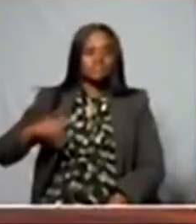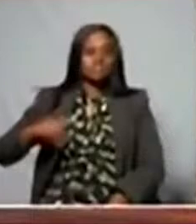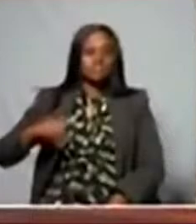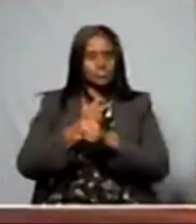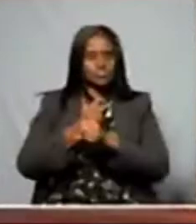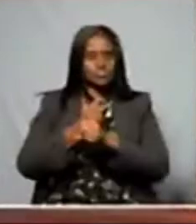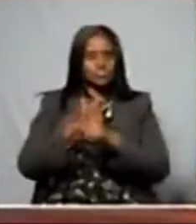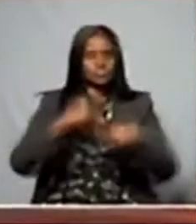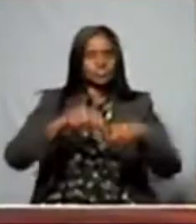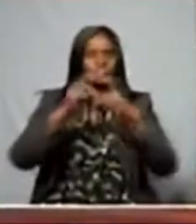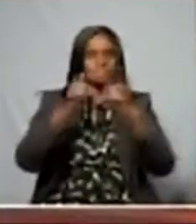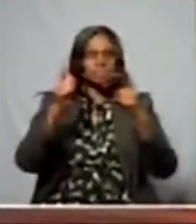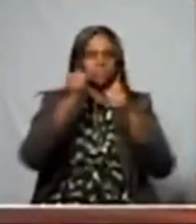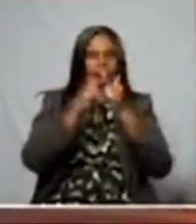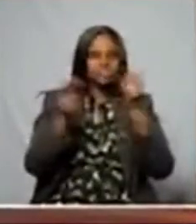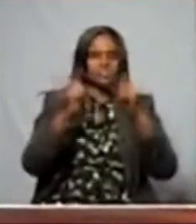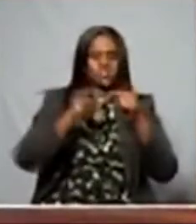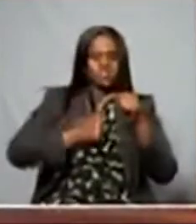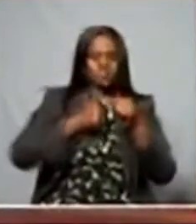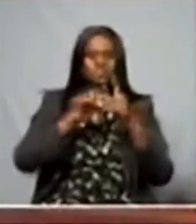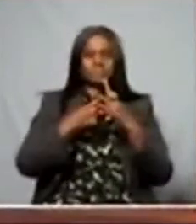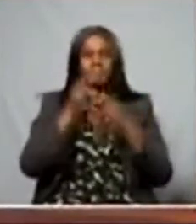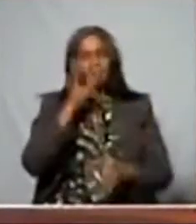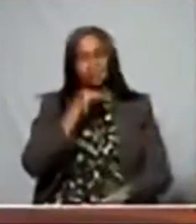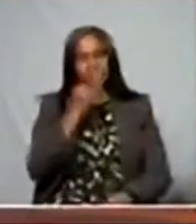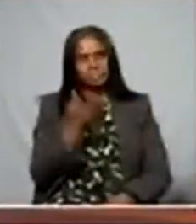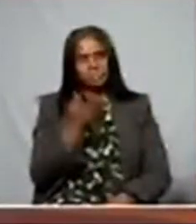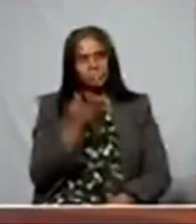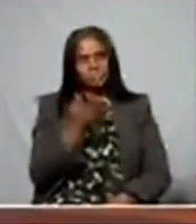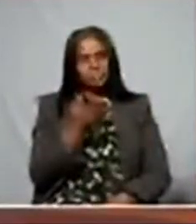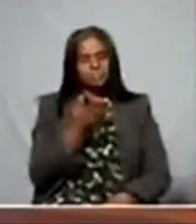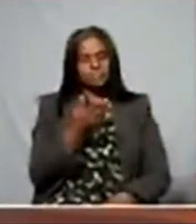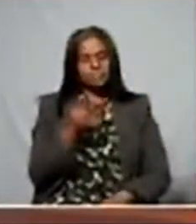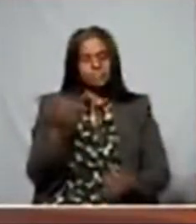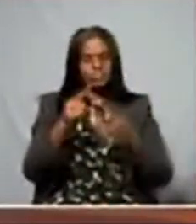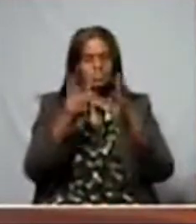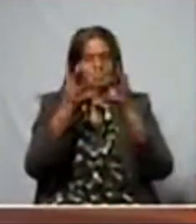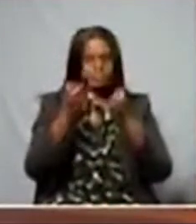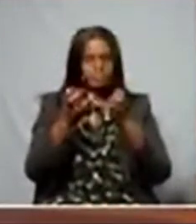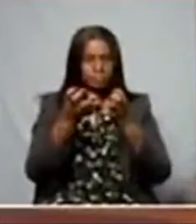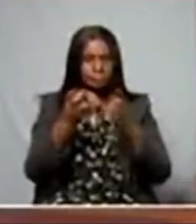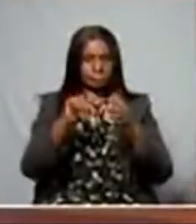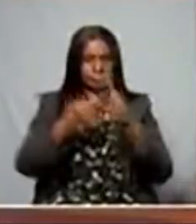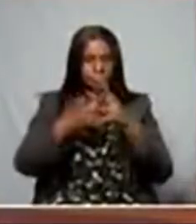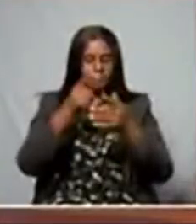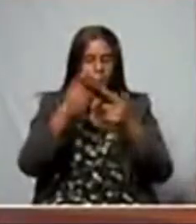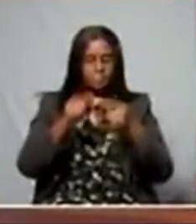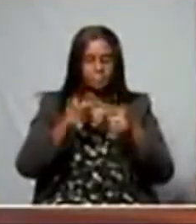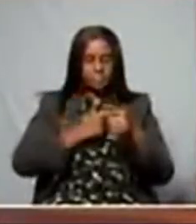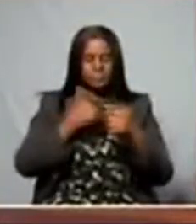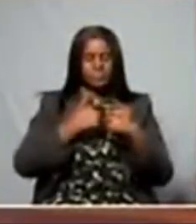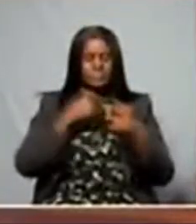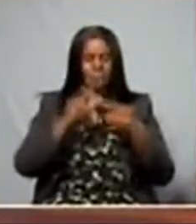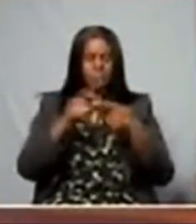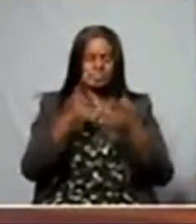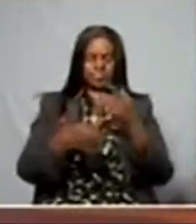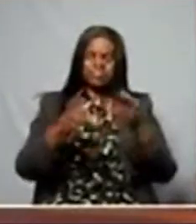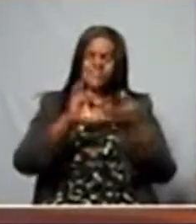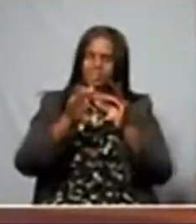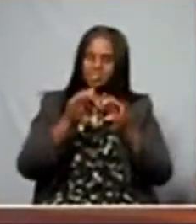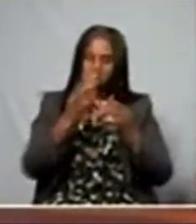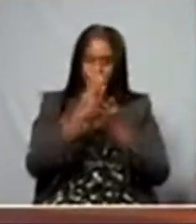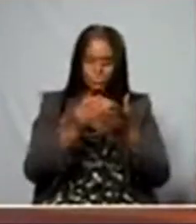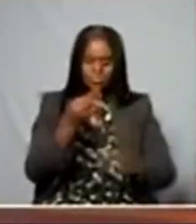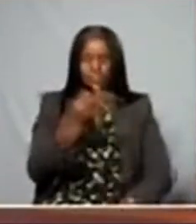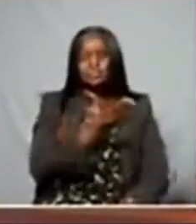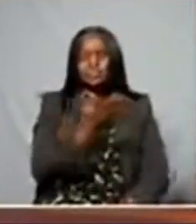year because when we started, when the drought came on, we had to realign some